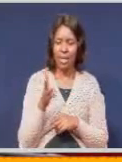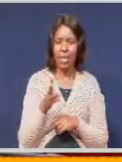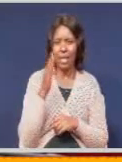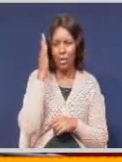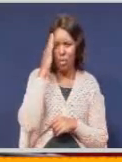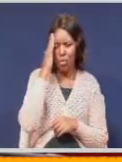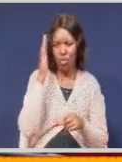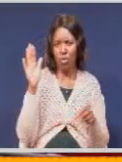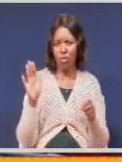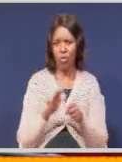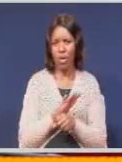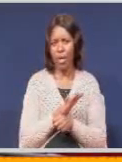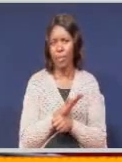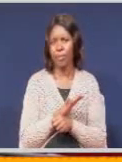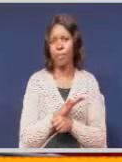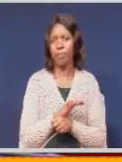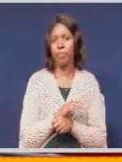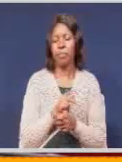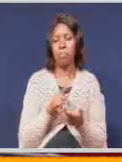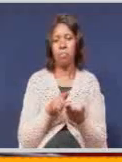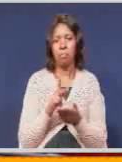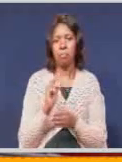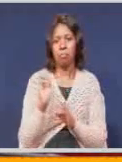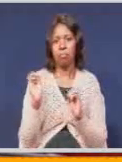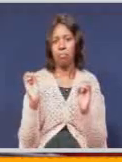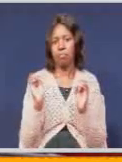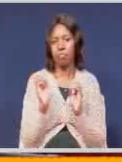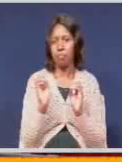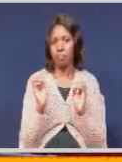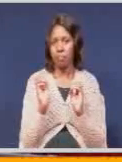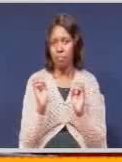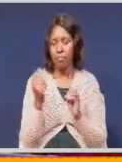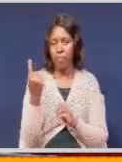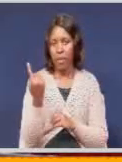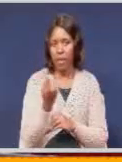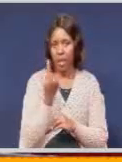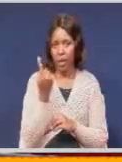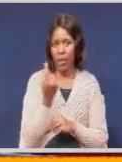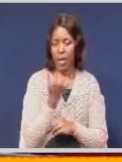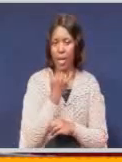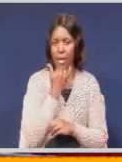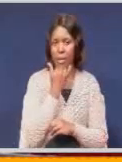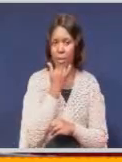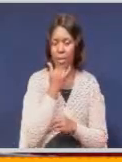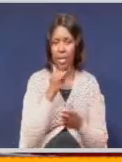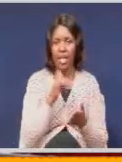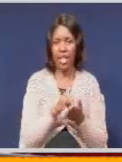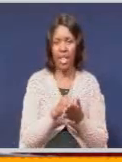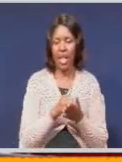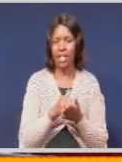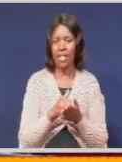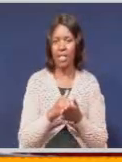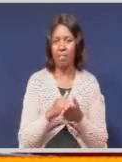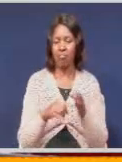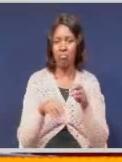impunity, those people are never paid. The only mistake, they never delivered, together with